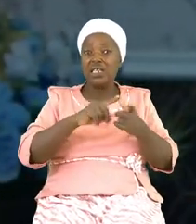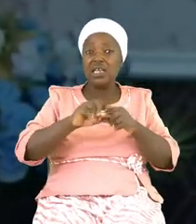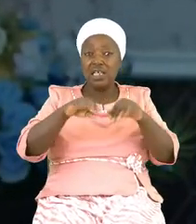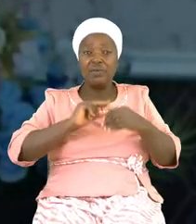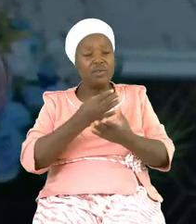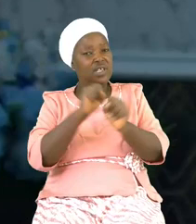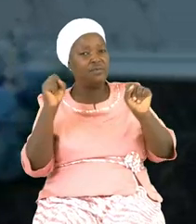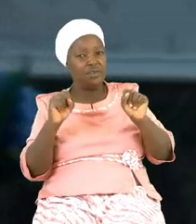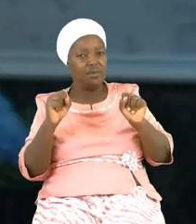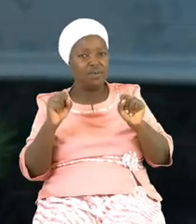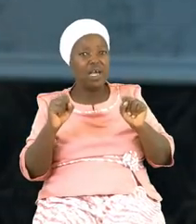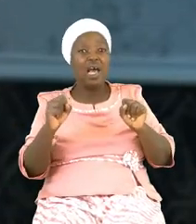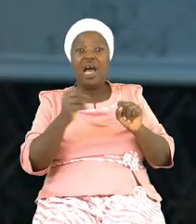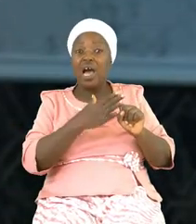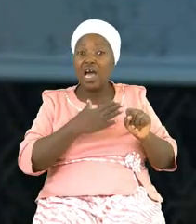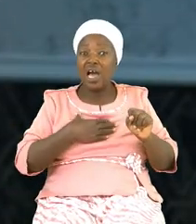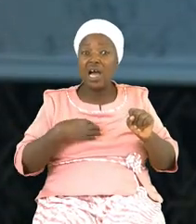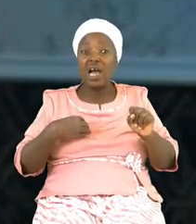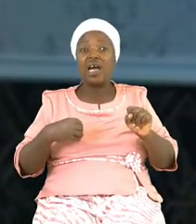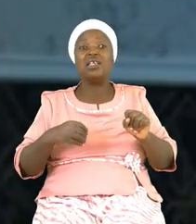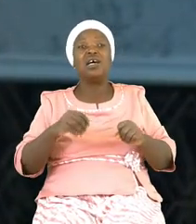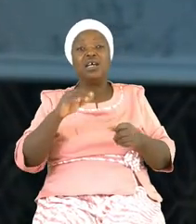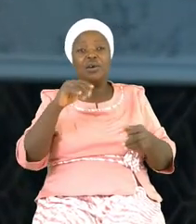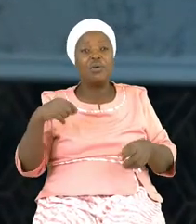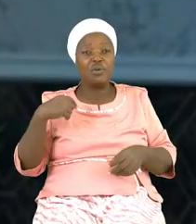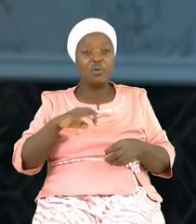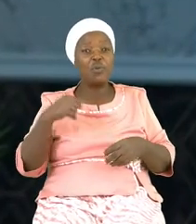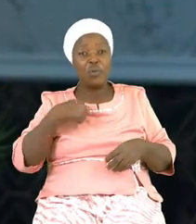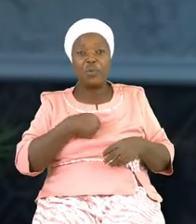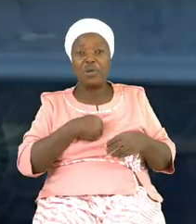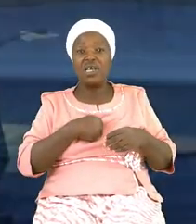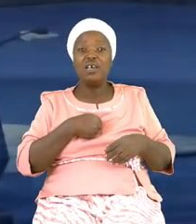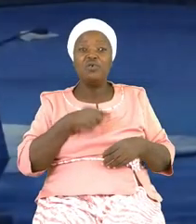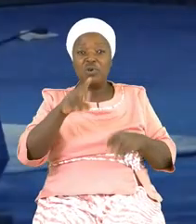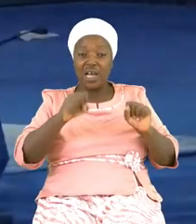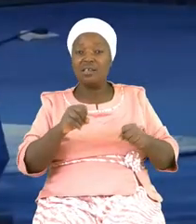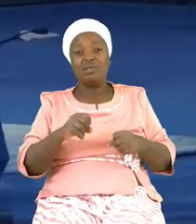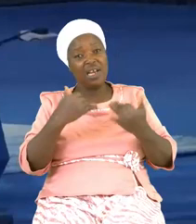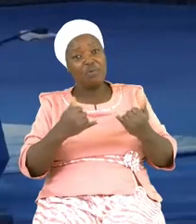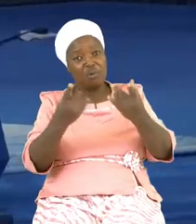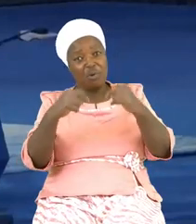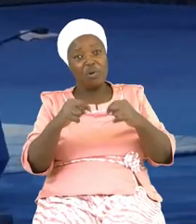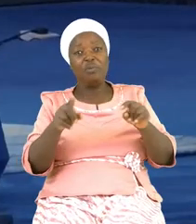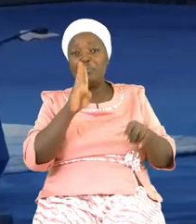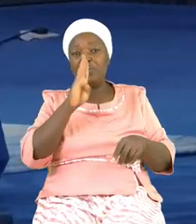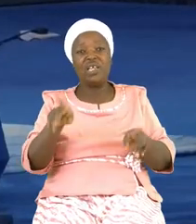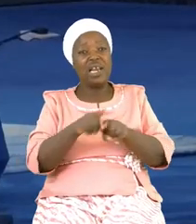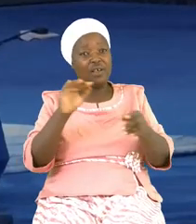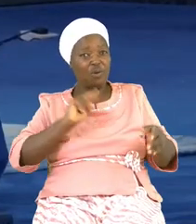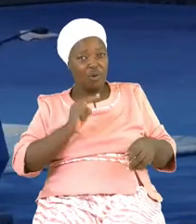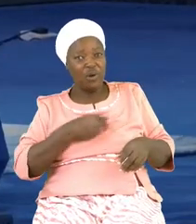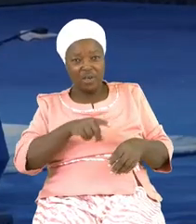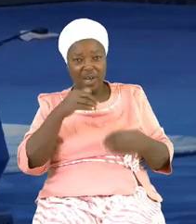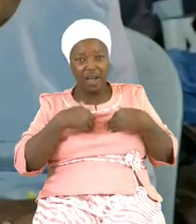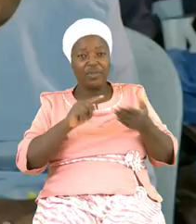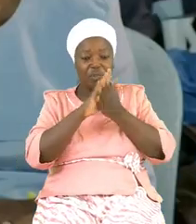salvation. And you can become like us. You can have the peace of God tonight. I said you can have the peace